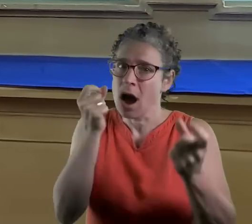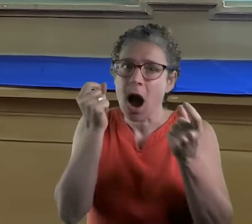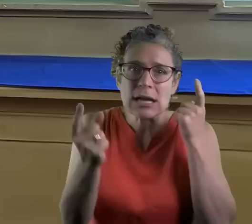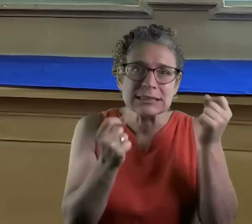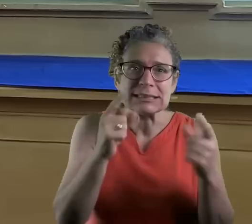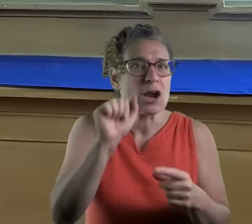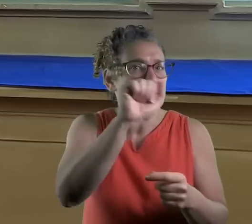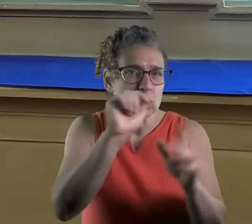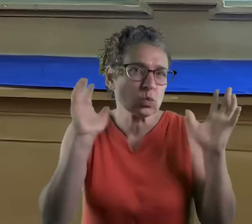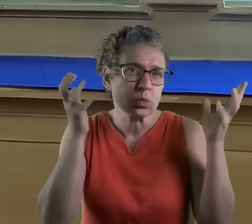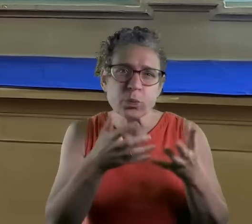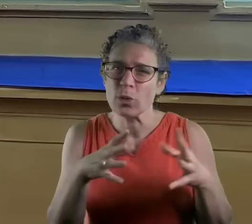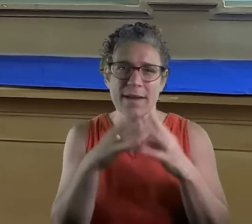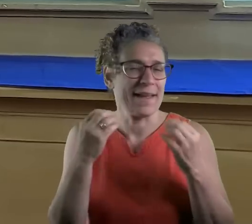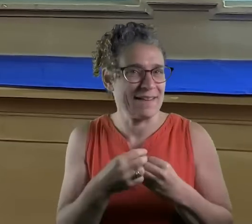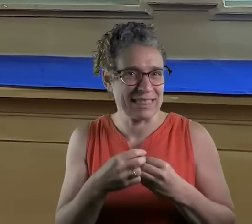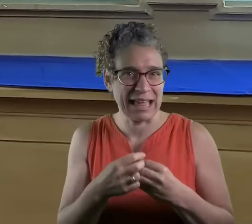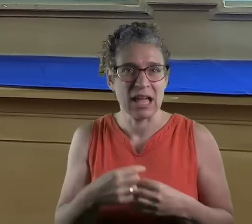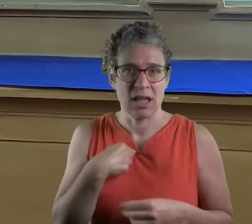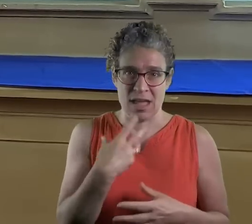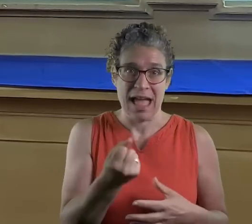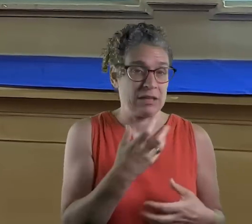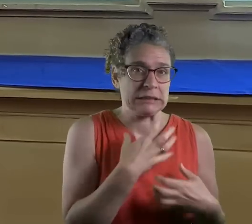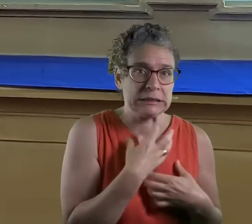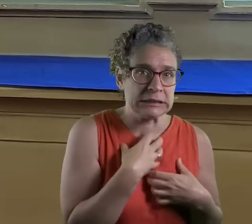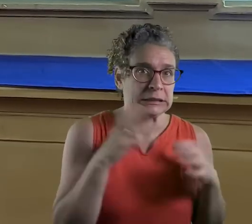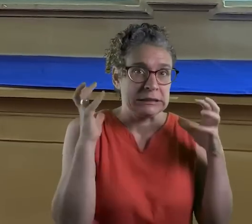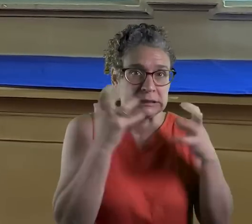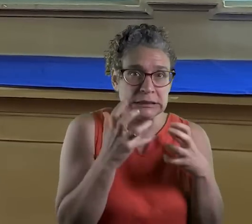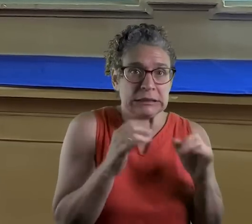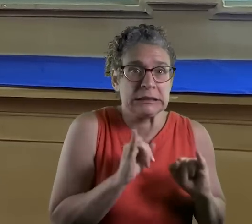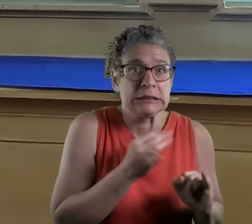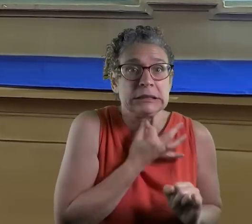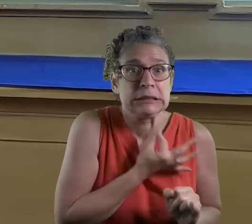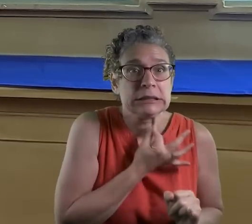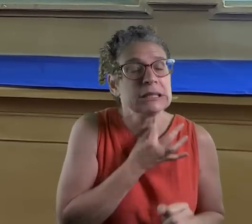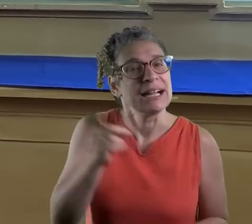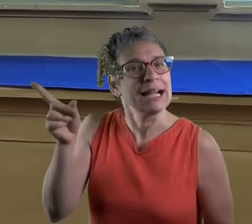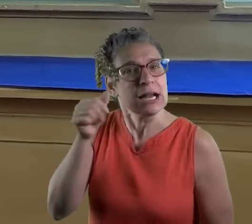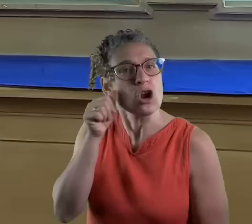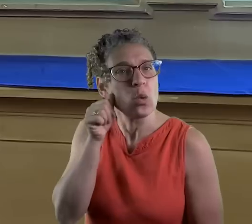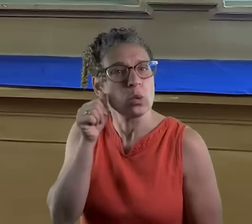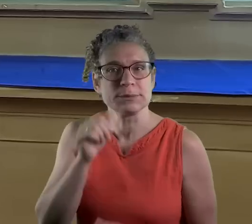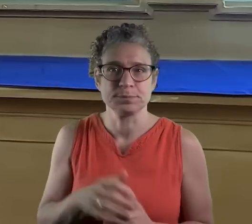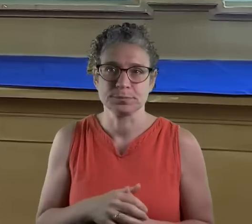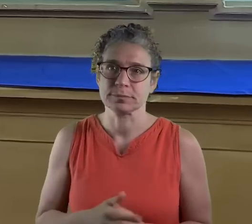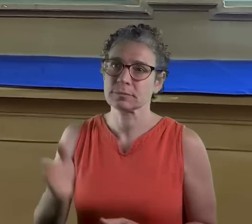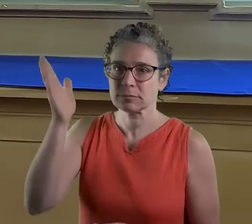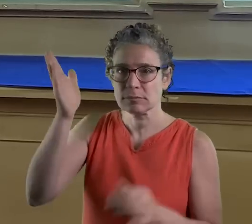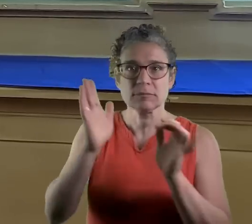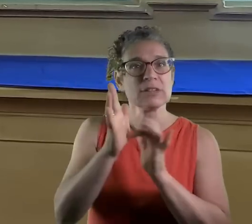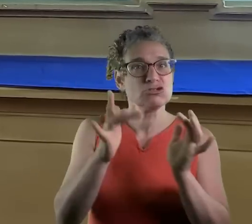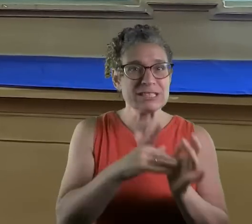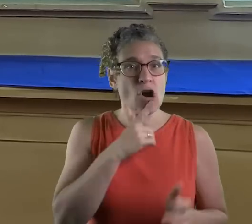that concerns us, which fills us with fear and which is costly for us. Jesus is